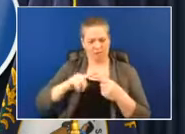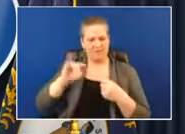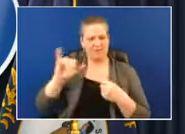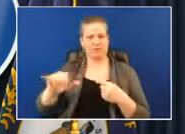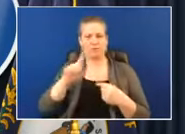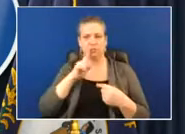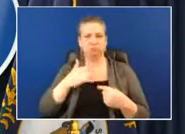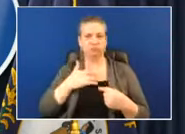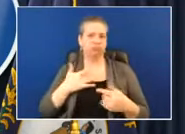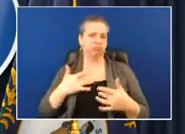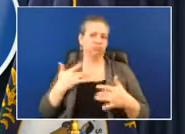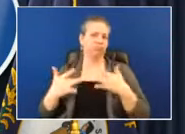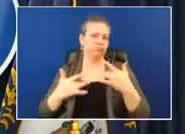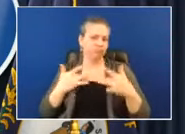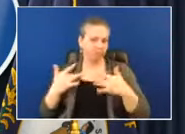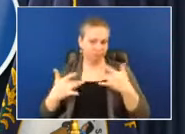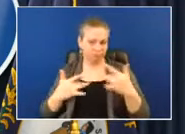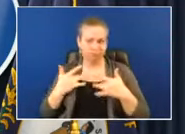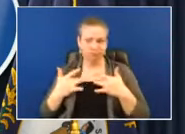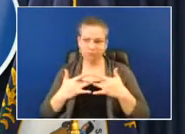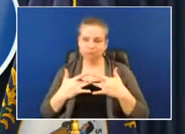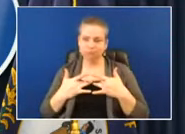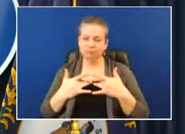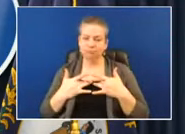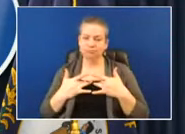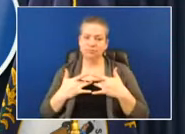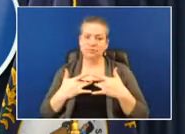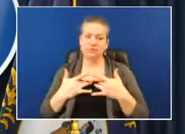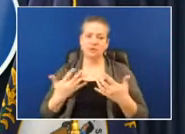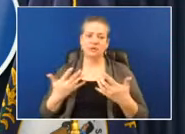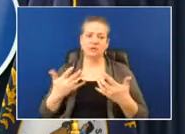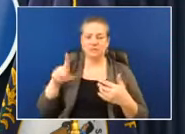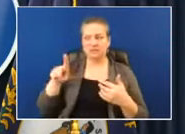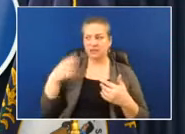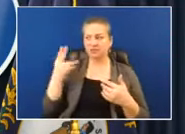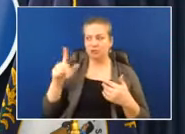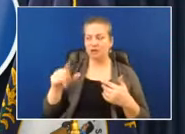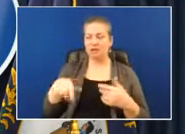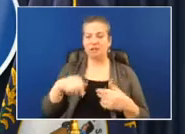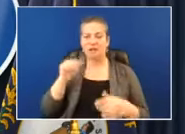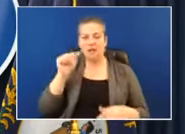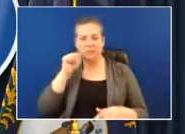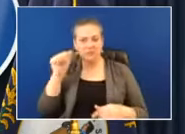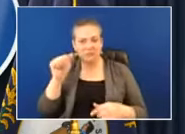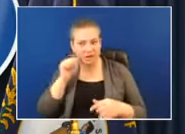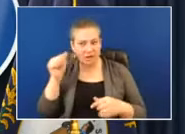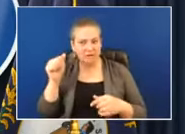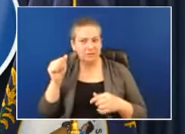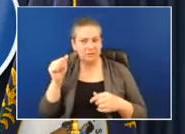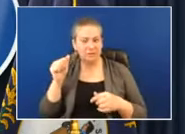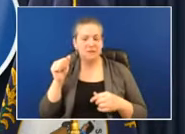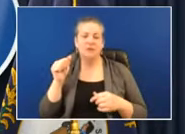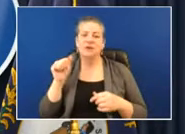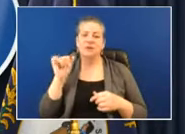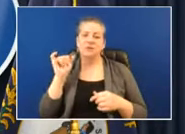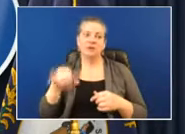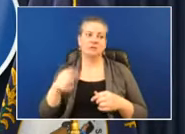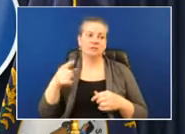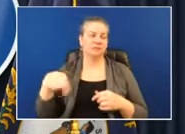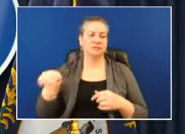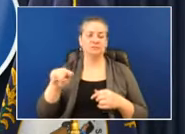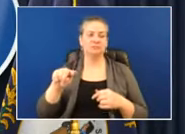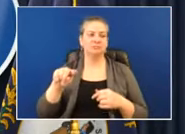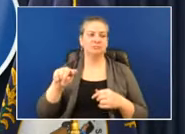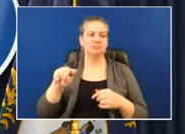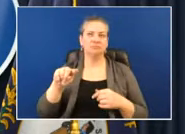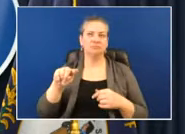our customers, fundamentally DHL and Amazon, and all the airlines that perform for them.